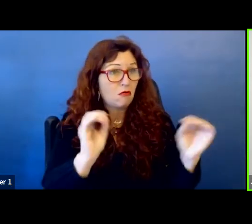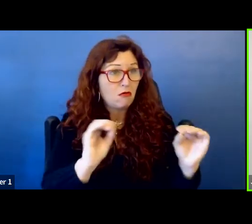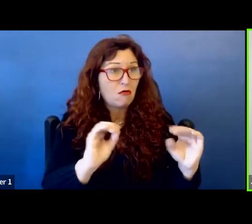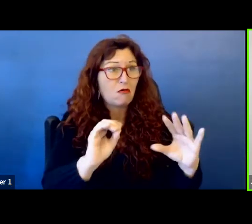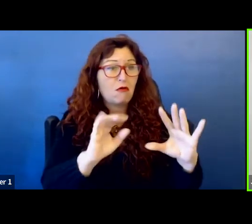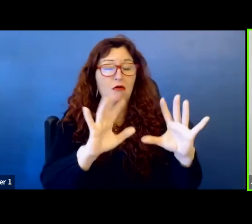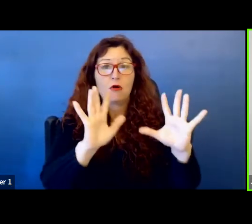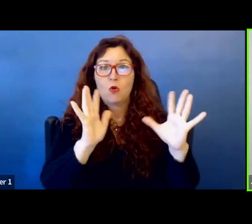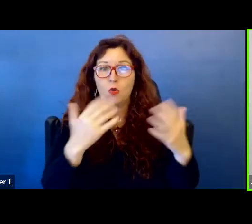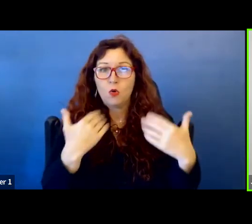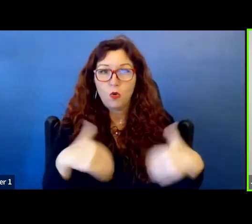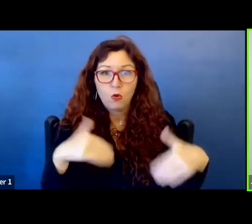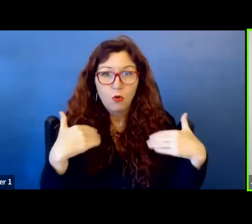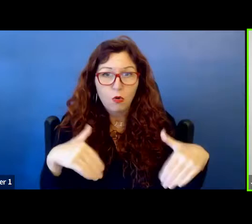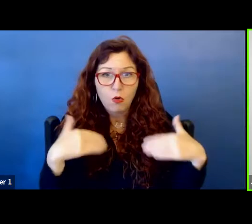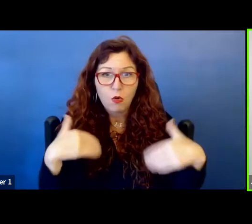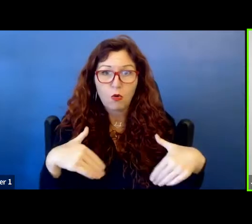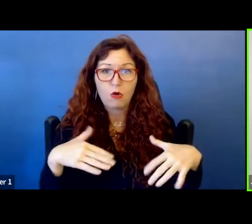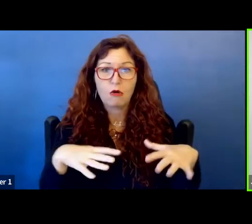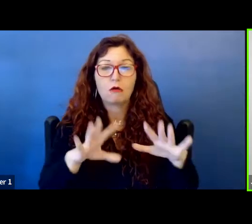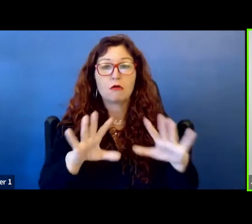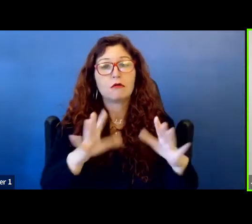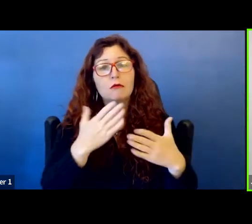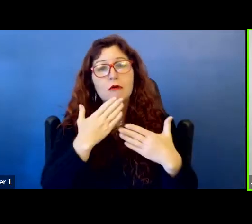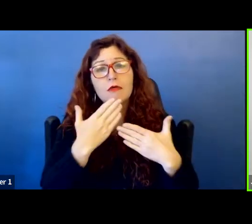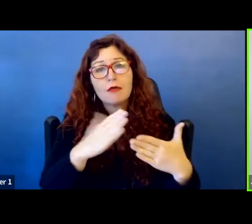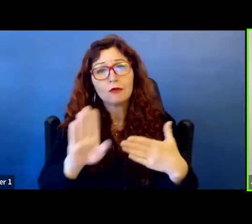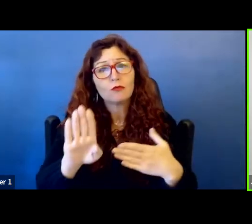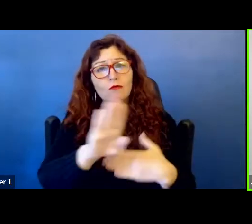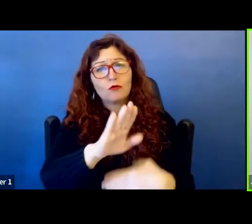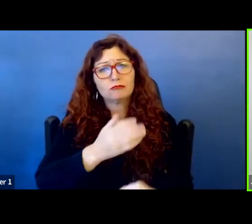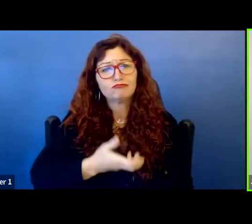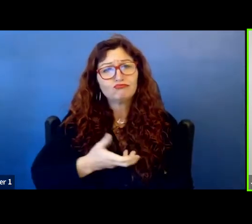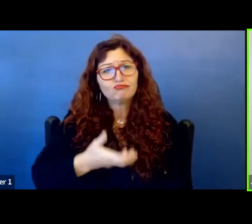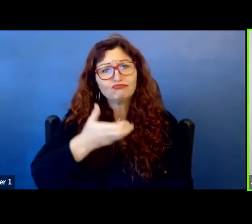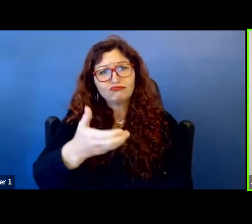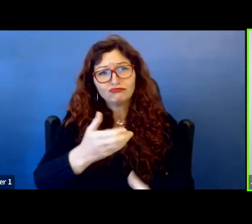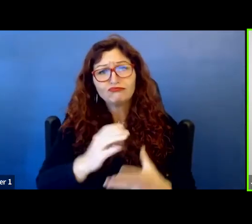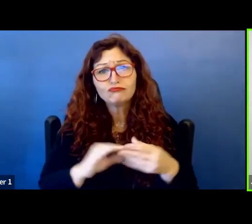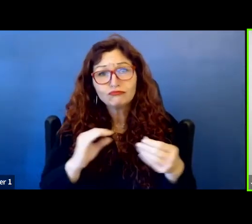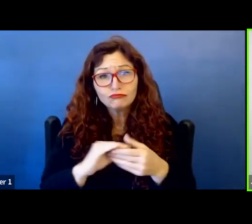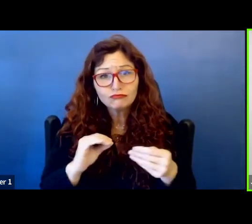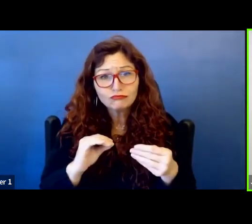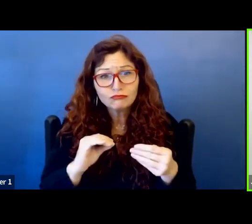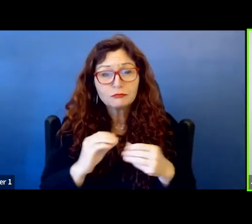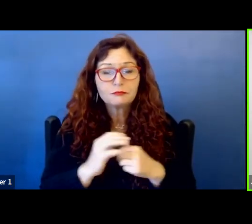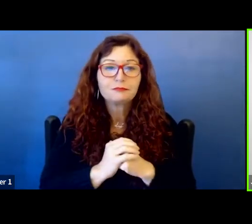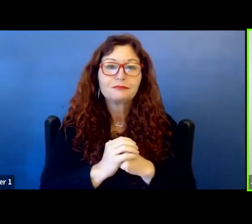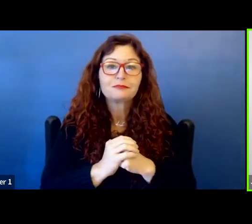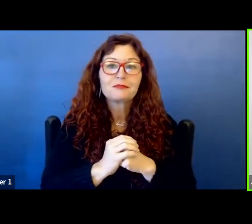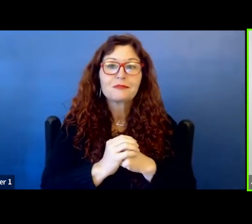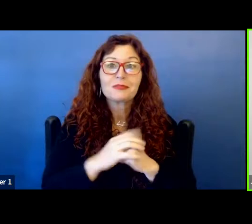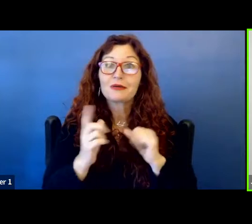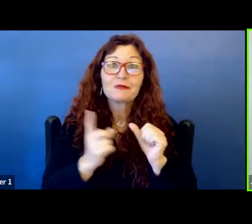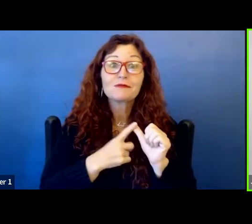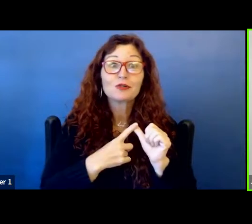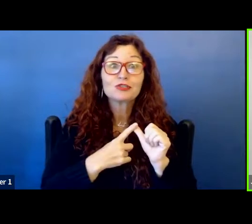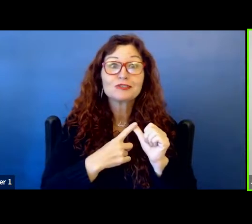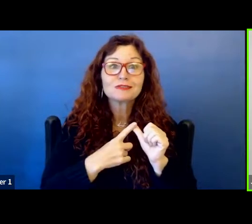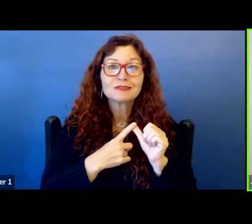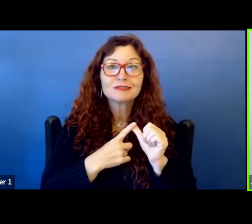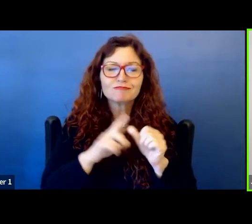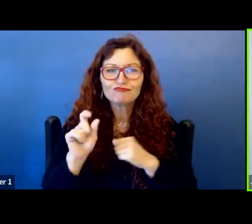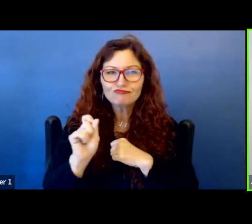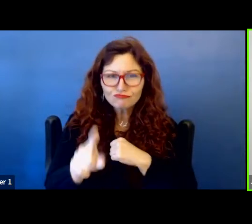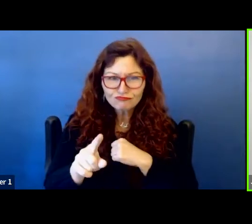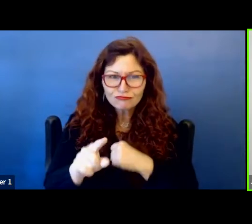thank you for your work and for your testimony uh in that connection i think i'd start with ms bailey uh the